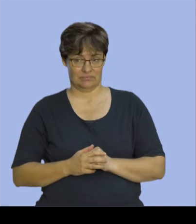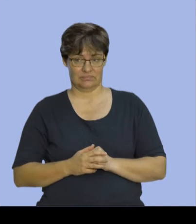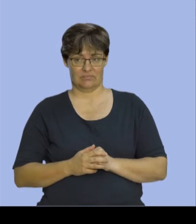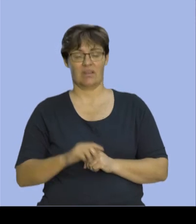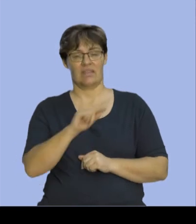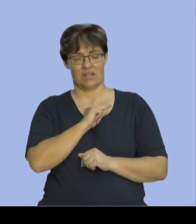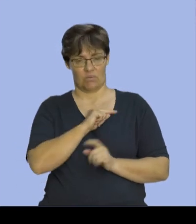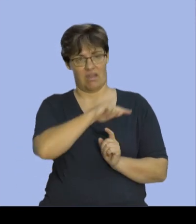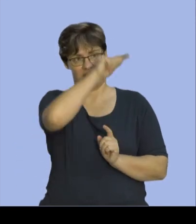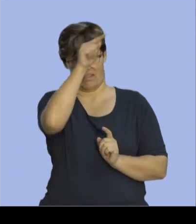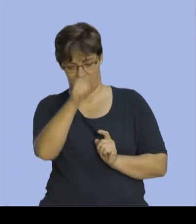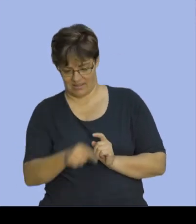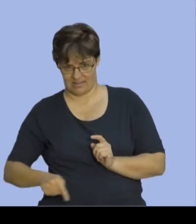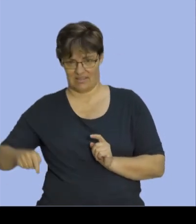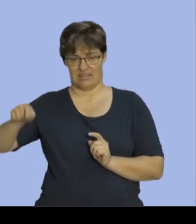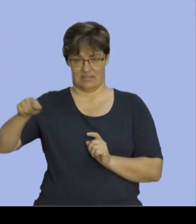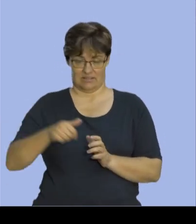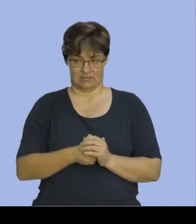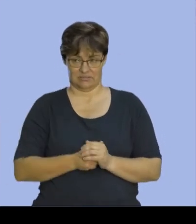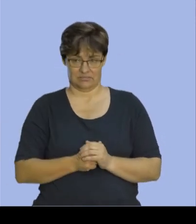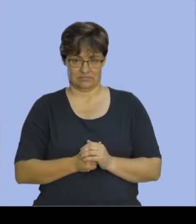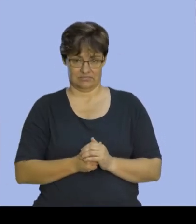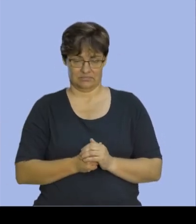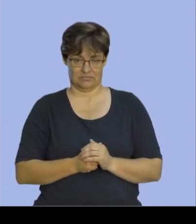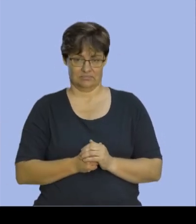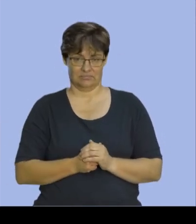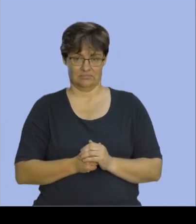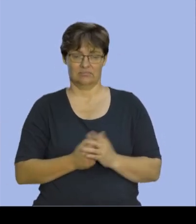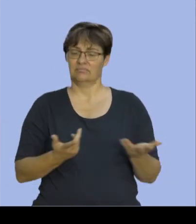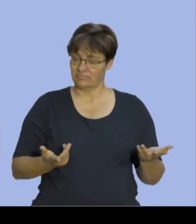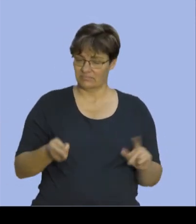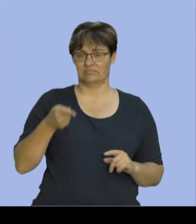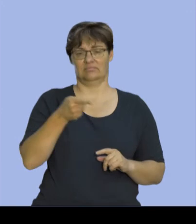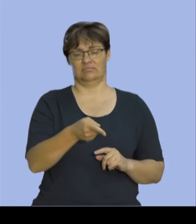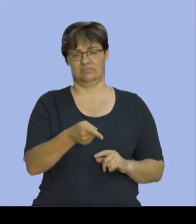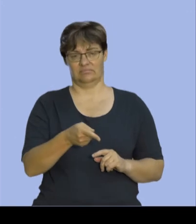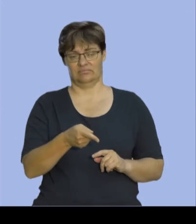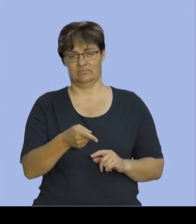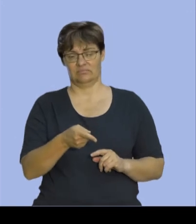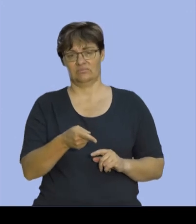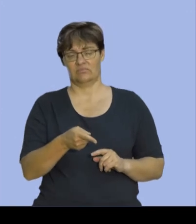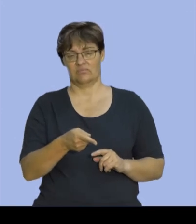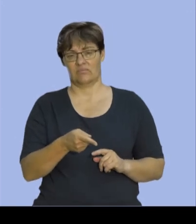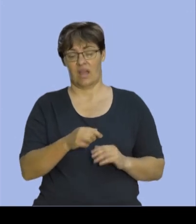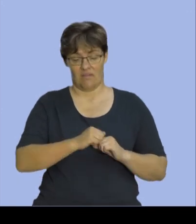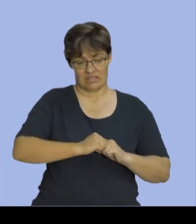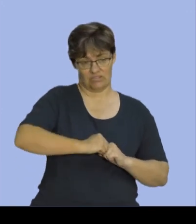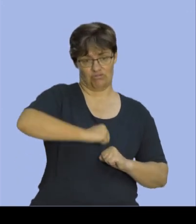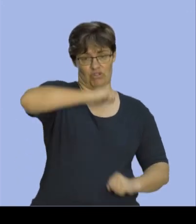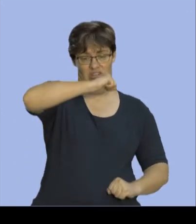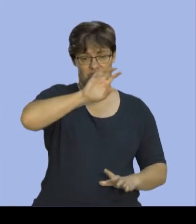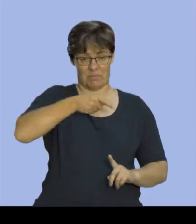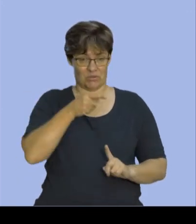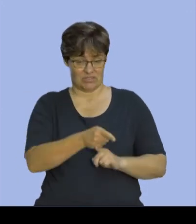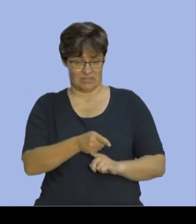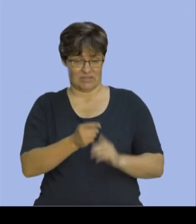2. Hence, it is going to go up until those points there. And that's what a vertical stretch